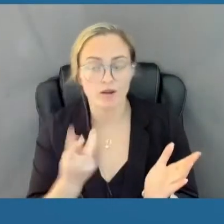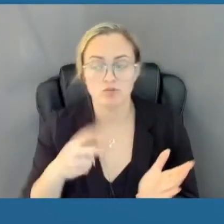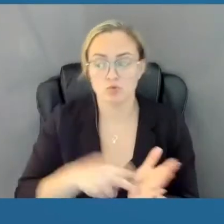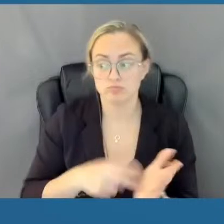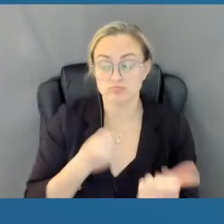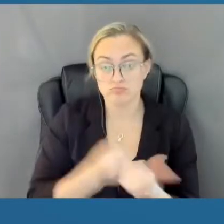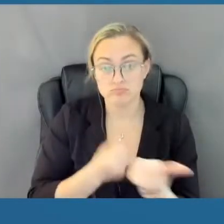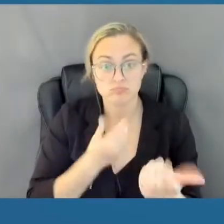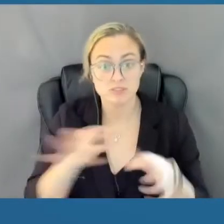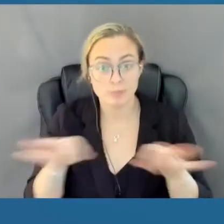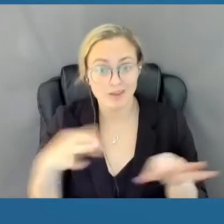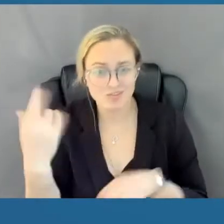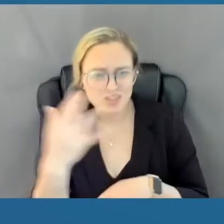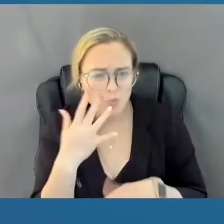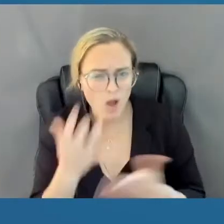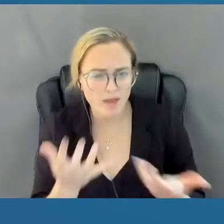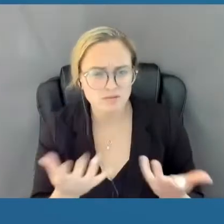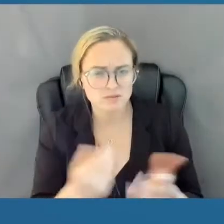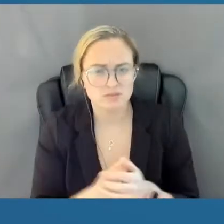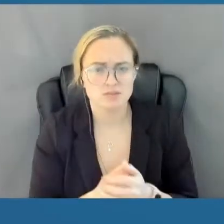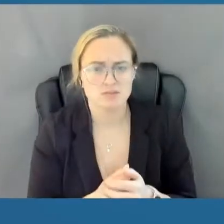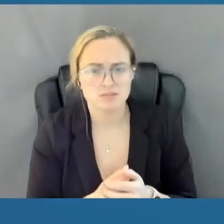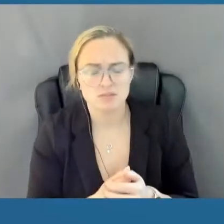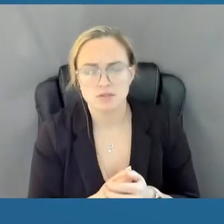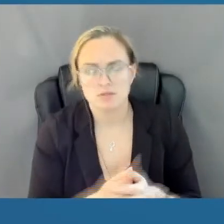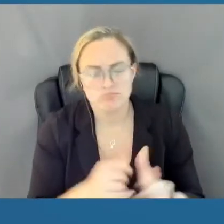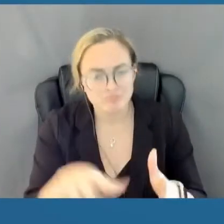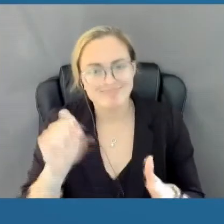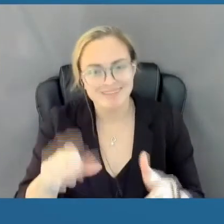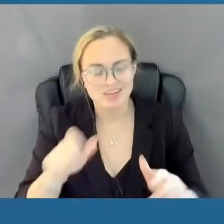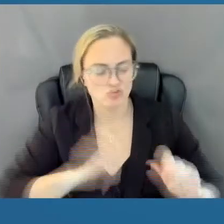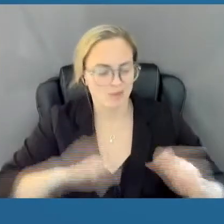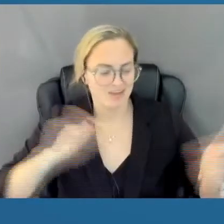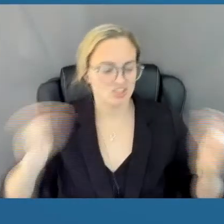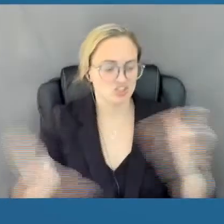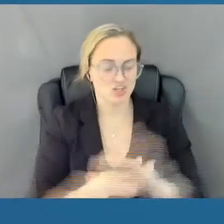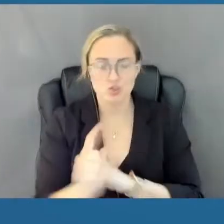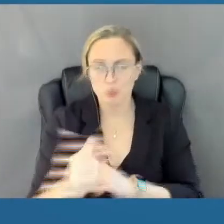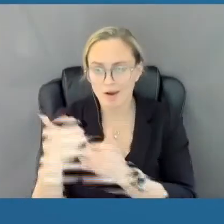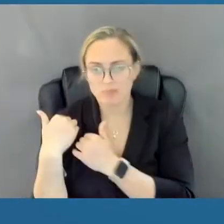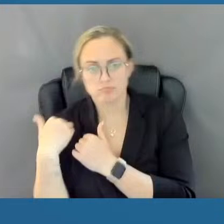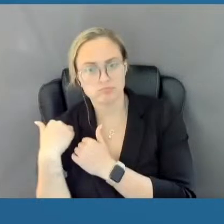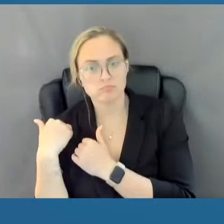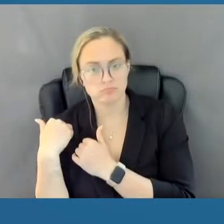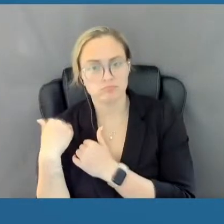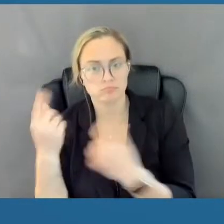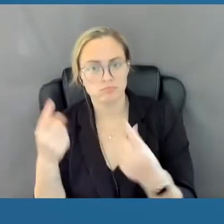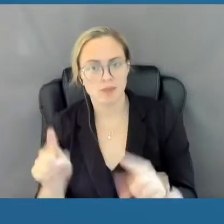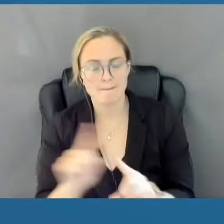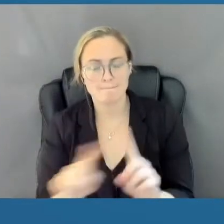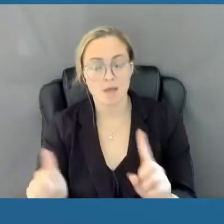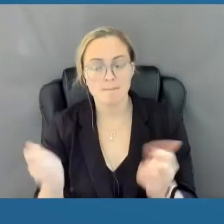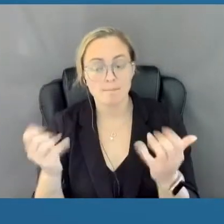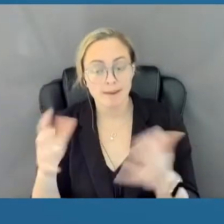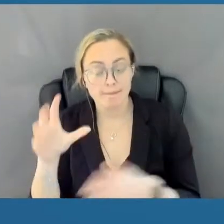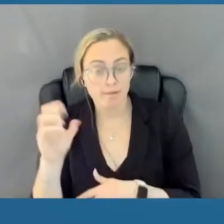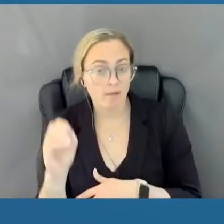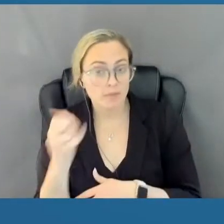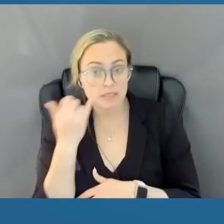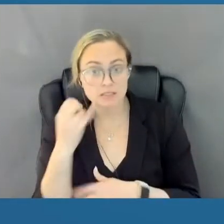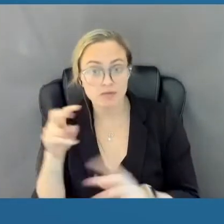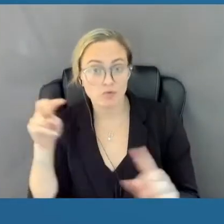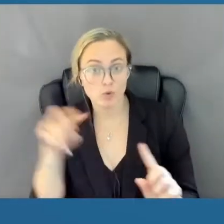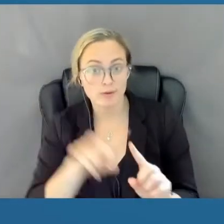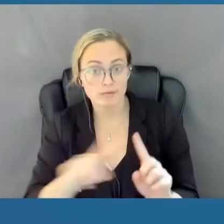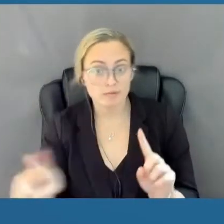tax. I think there's a dramatic change in where the burden is placed, and companies that, if we're looking at companies,